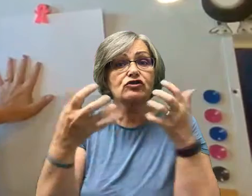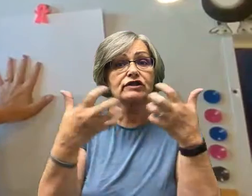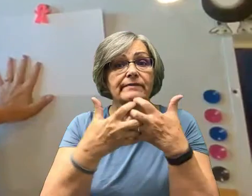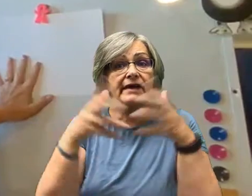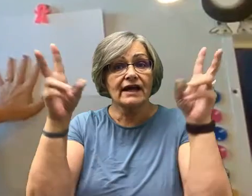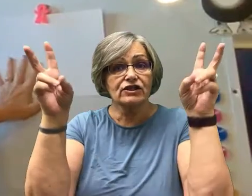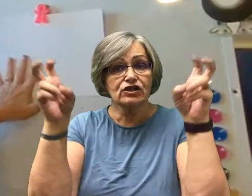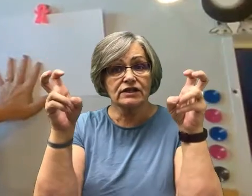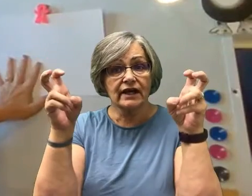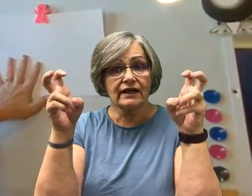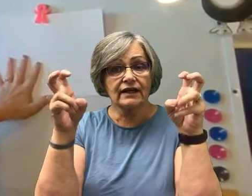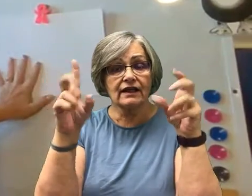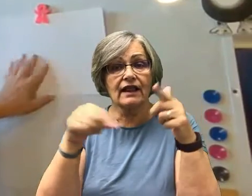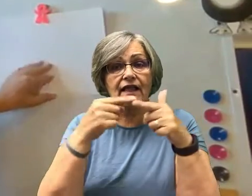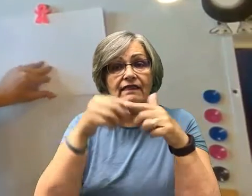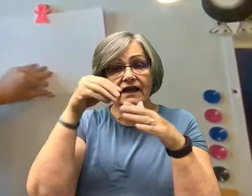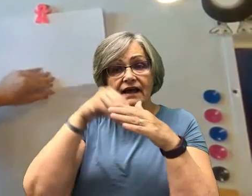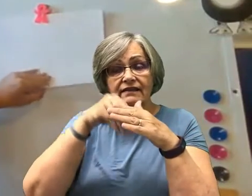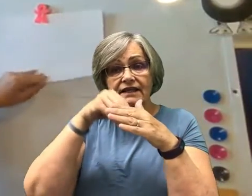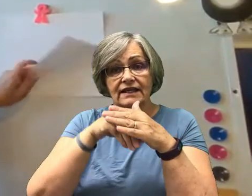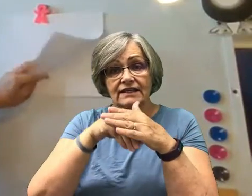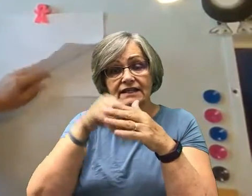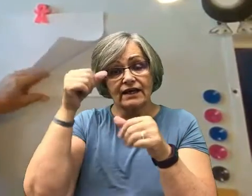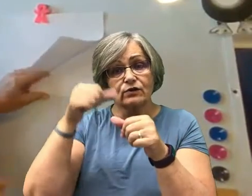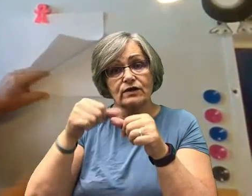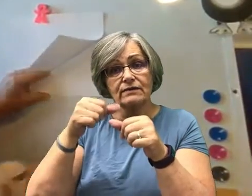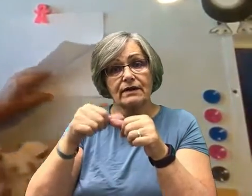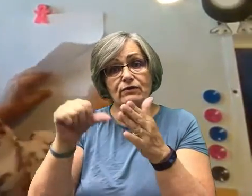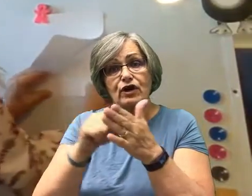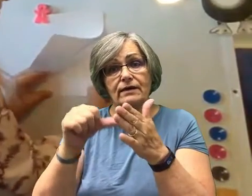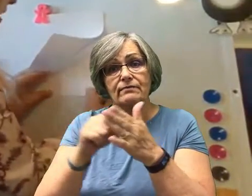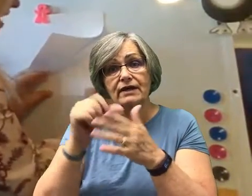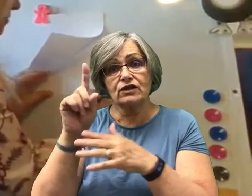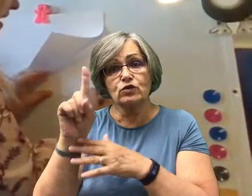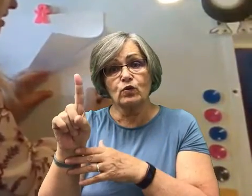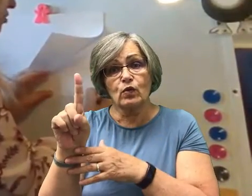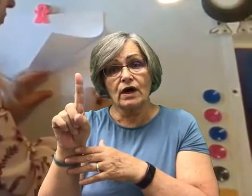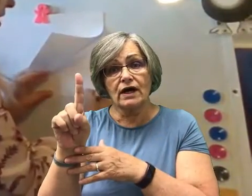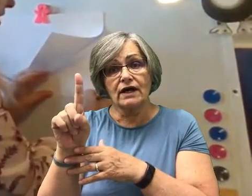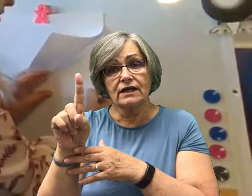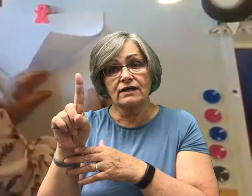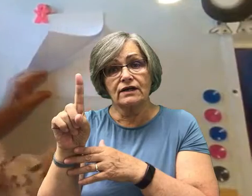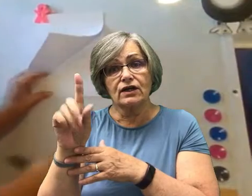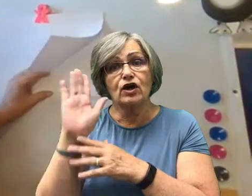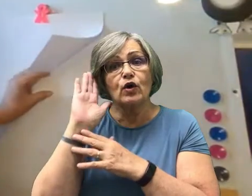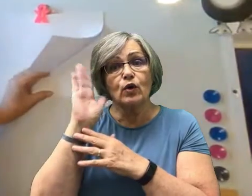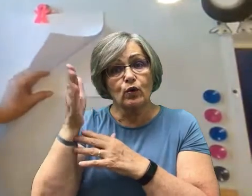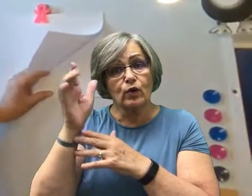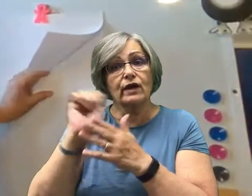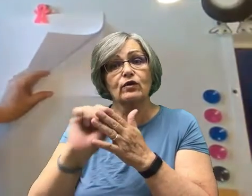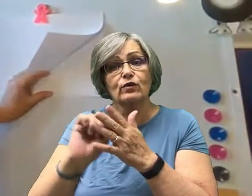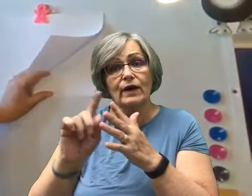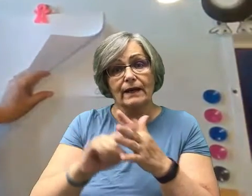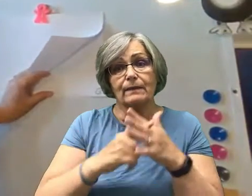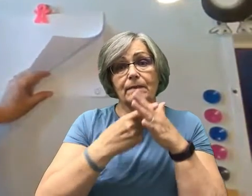your picture to match your title. And then on the inside, remember on page 1, that's going